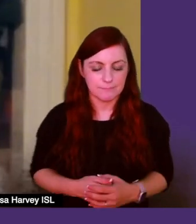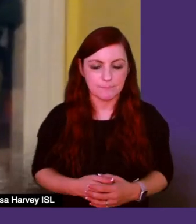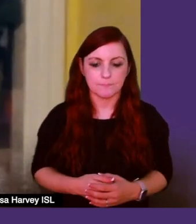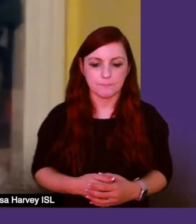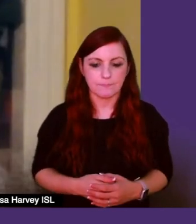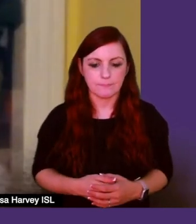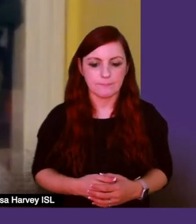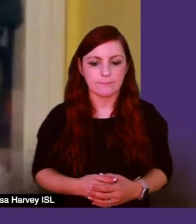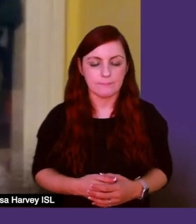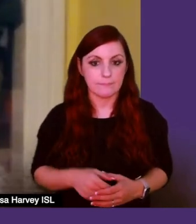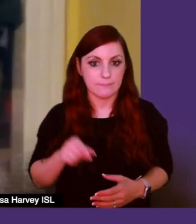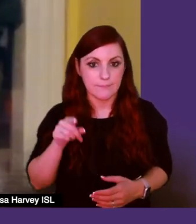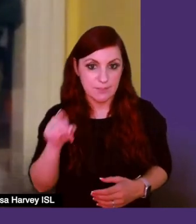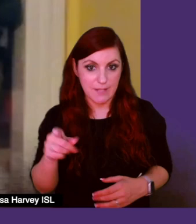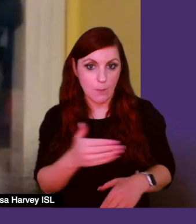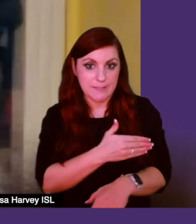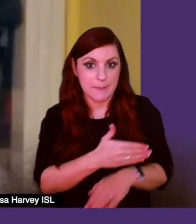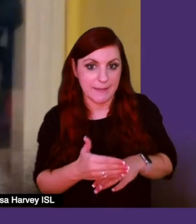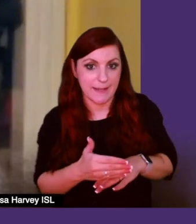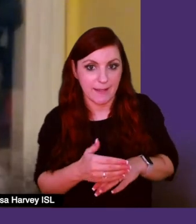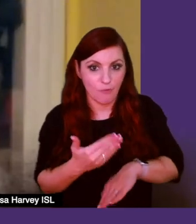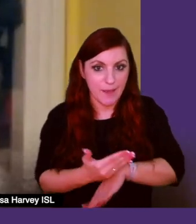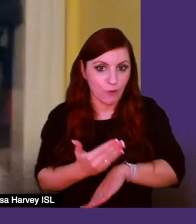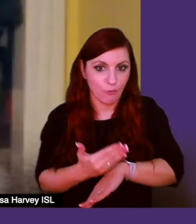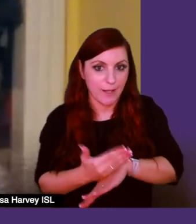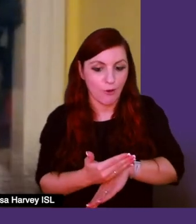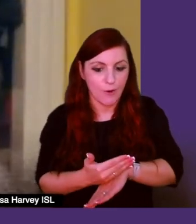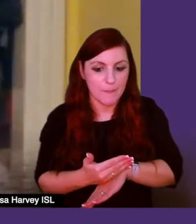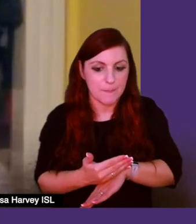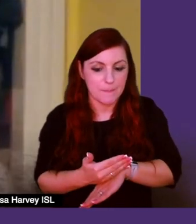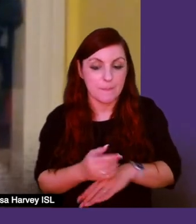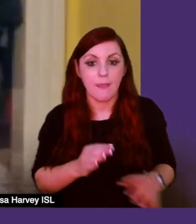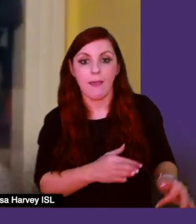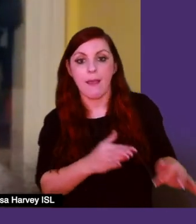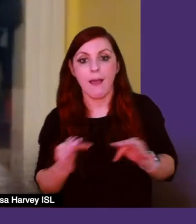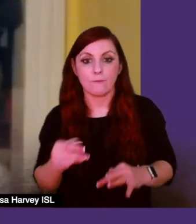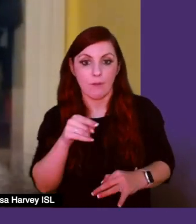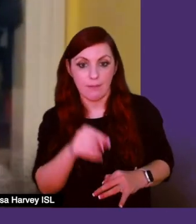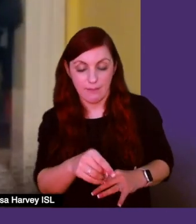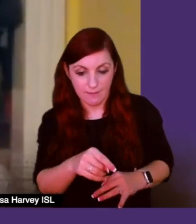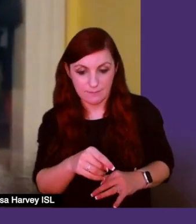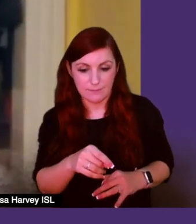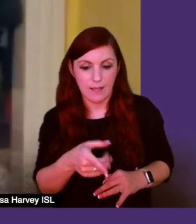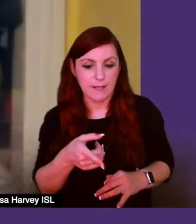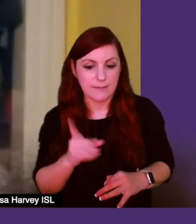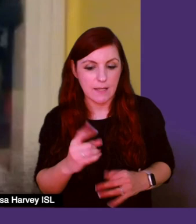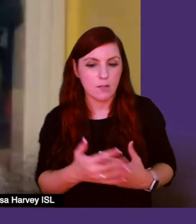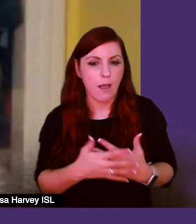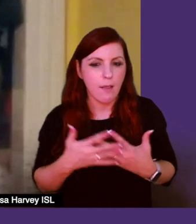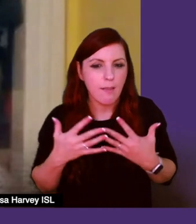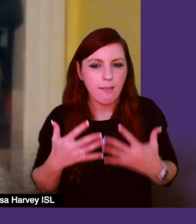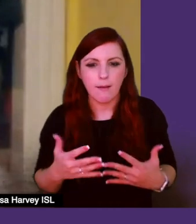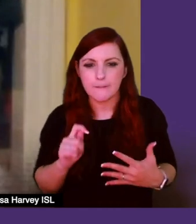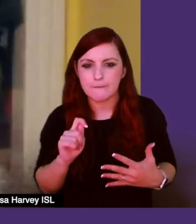is the beginning of my career. After that, I did a